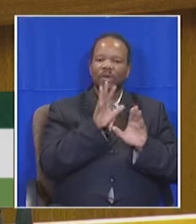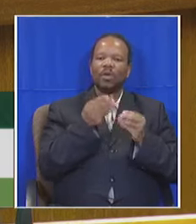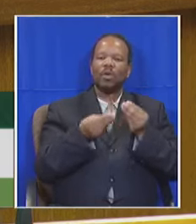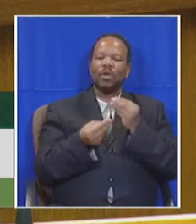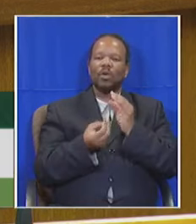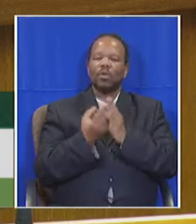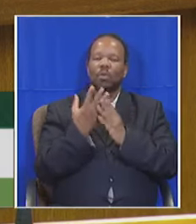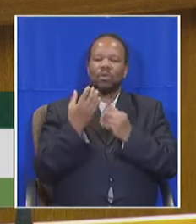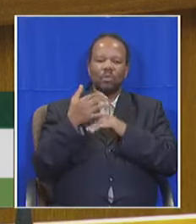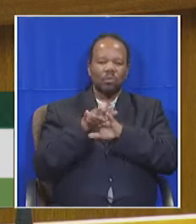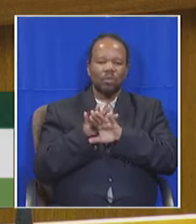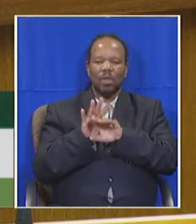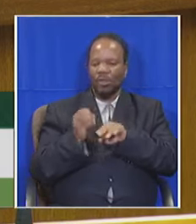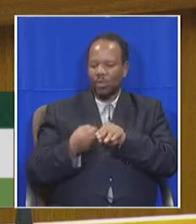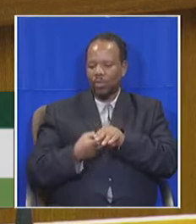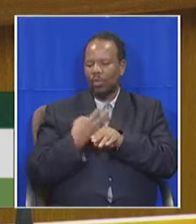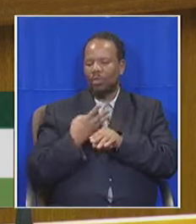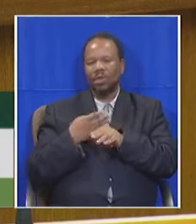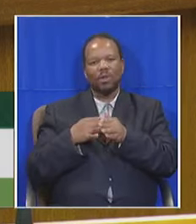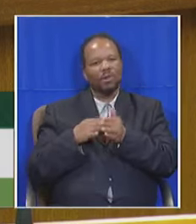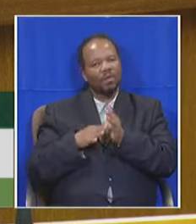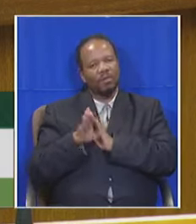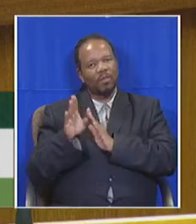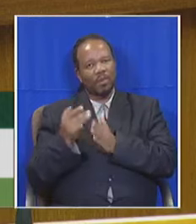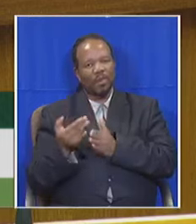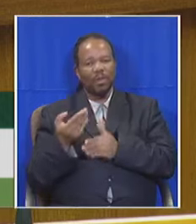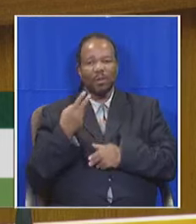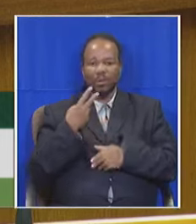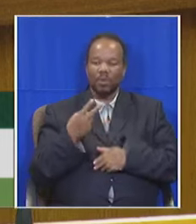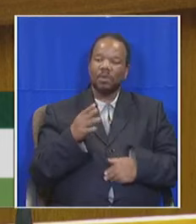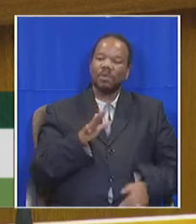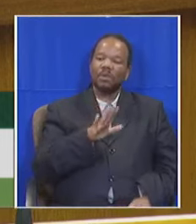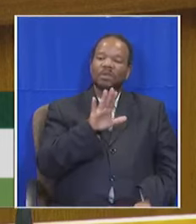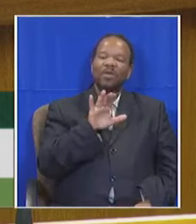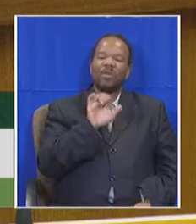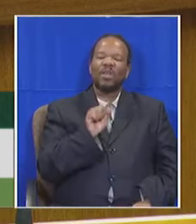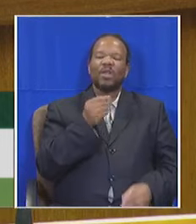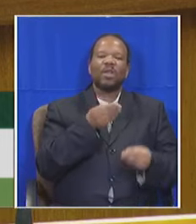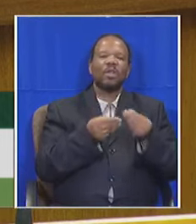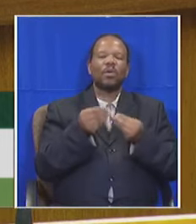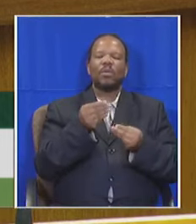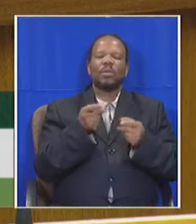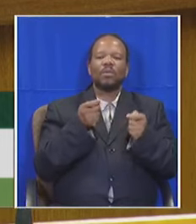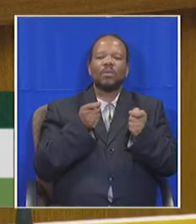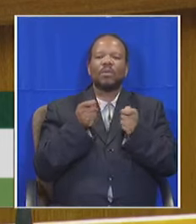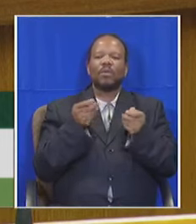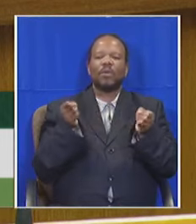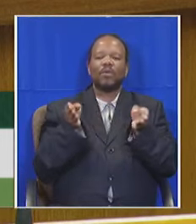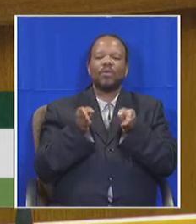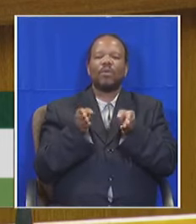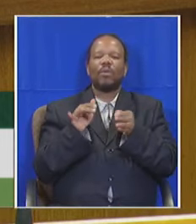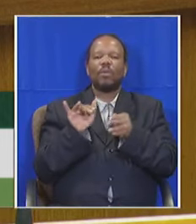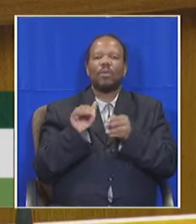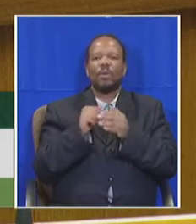youth development. It is unfortunate that the South African economy is still in the hands of the few. It is for this